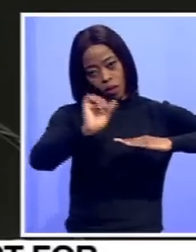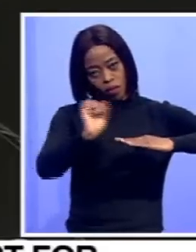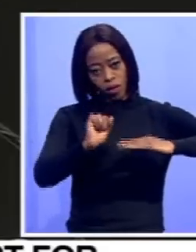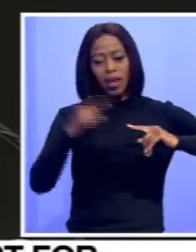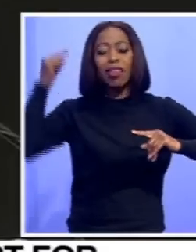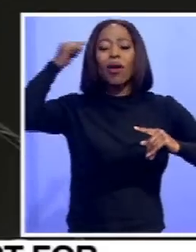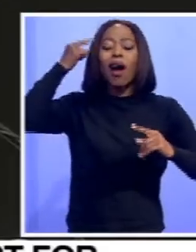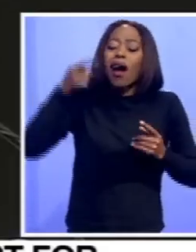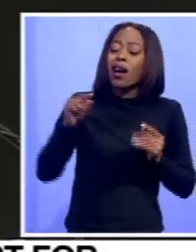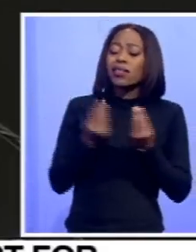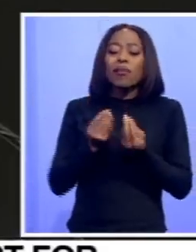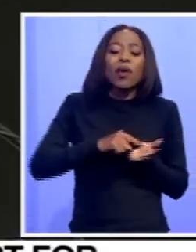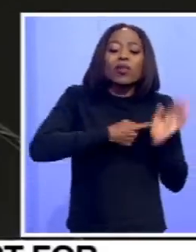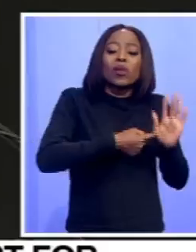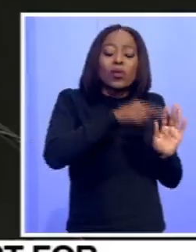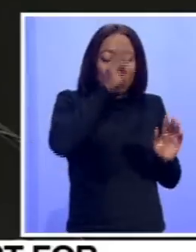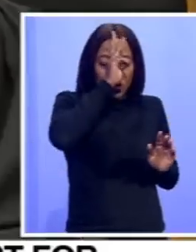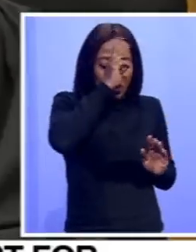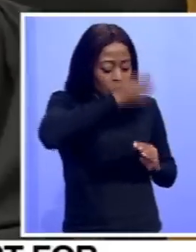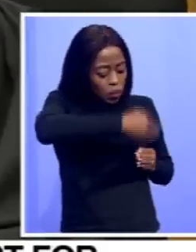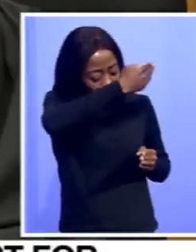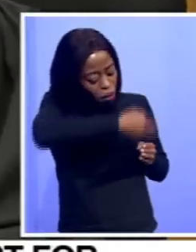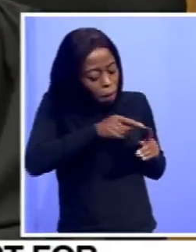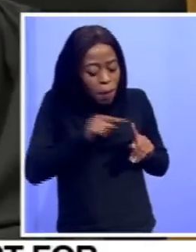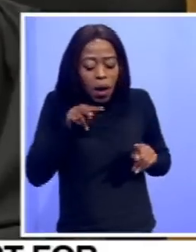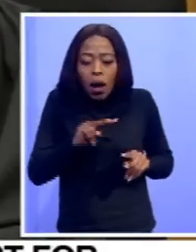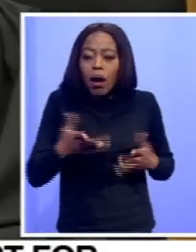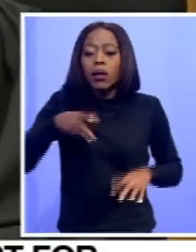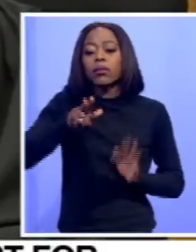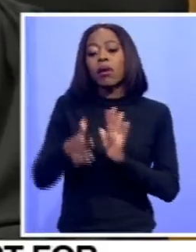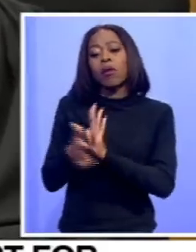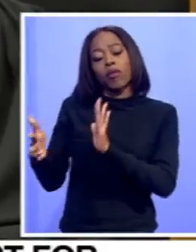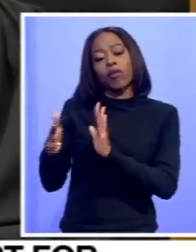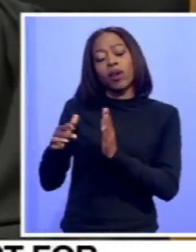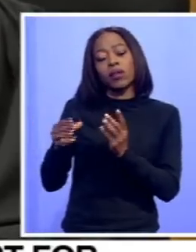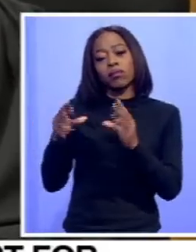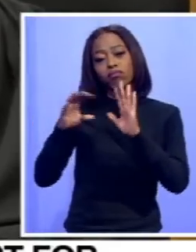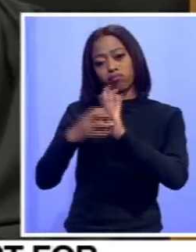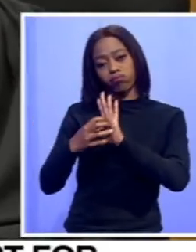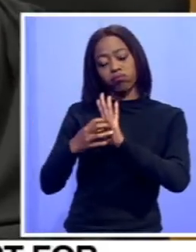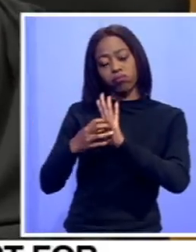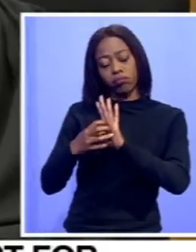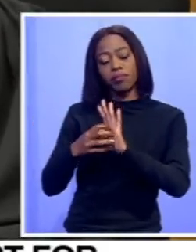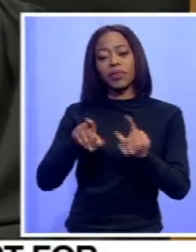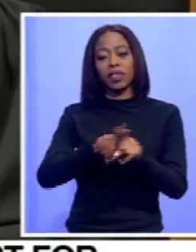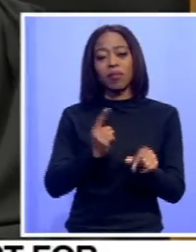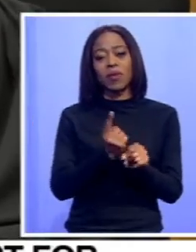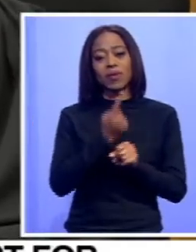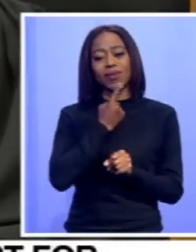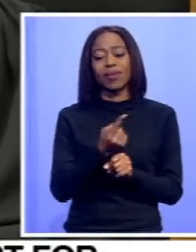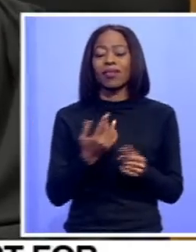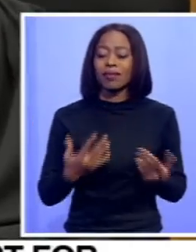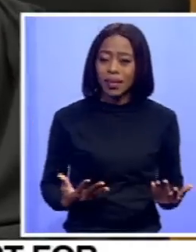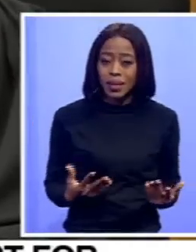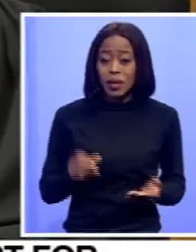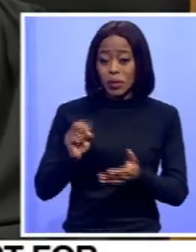the window, but had not seen it and had not seen any accreditation. Sub 53, he conceded that none of the